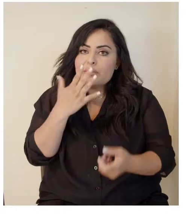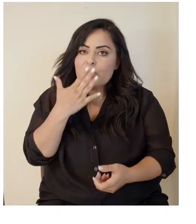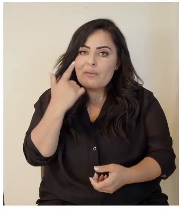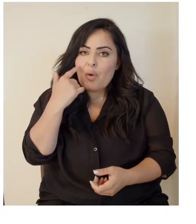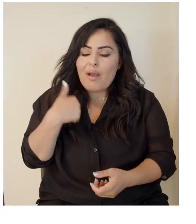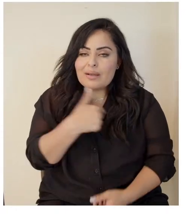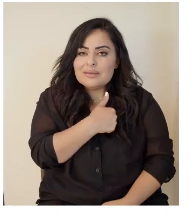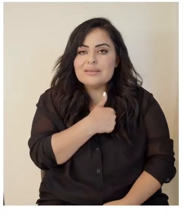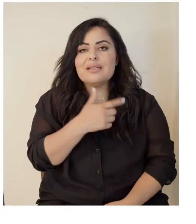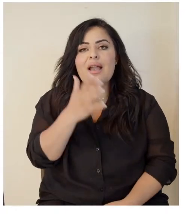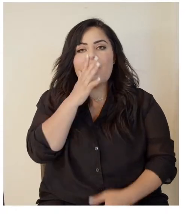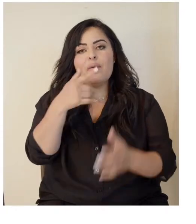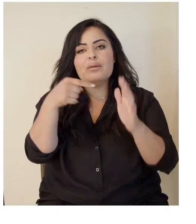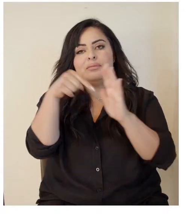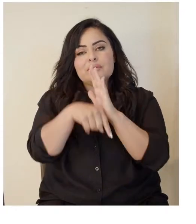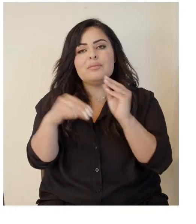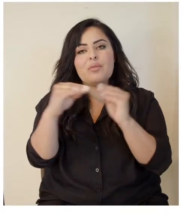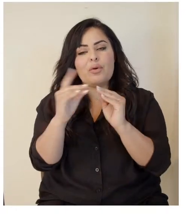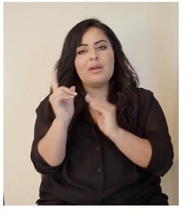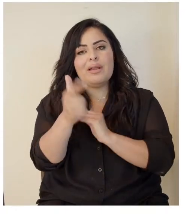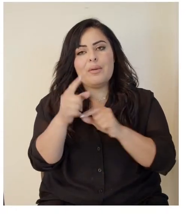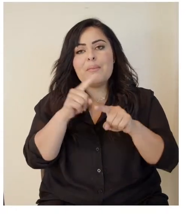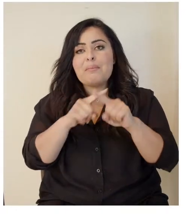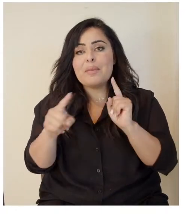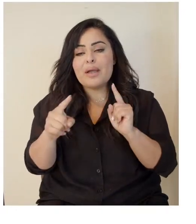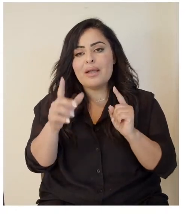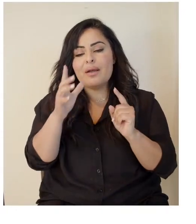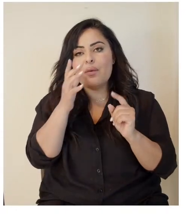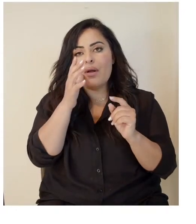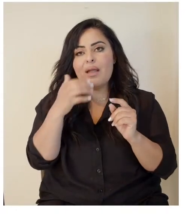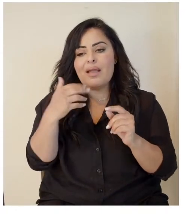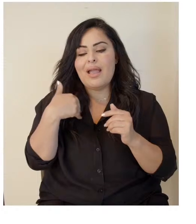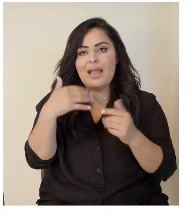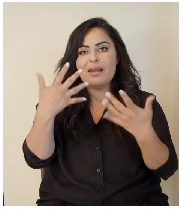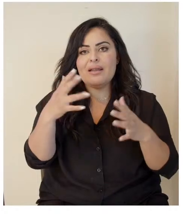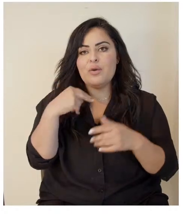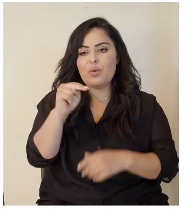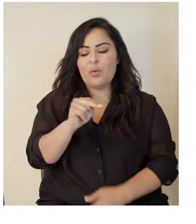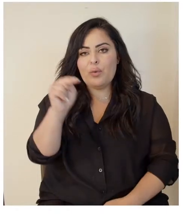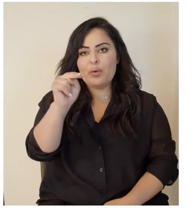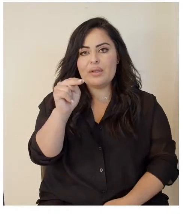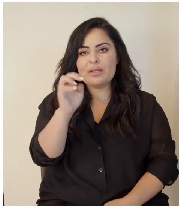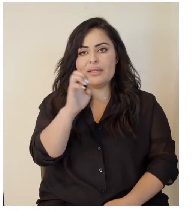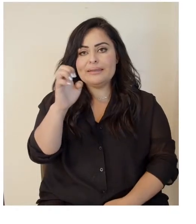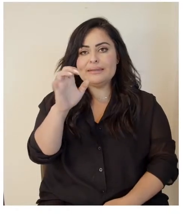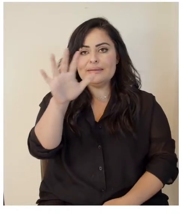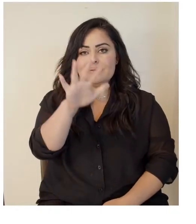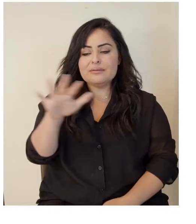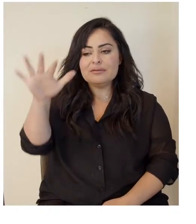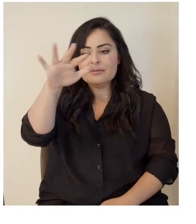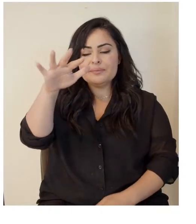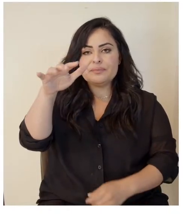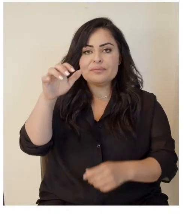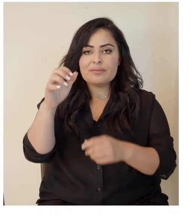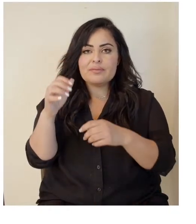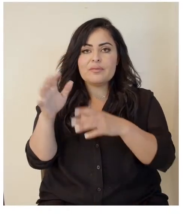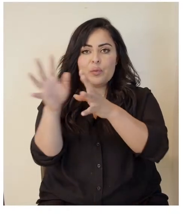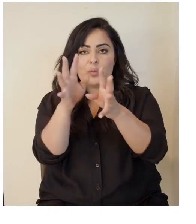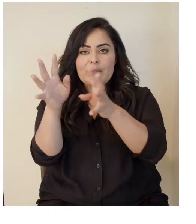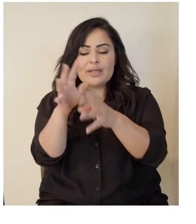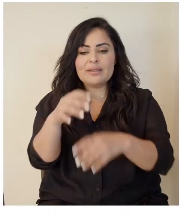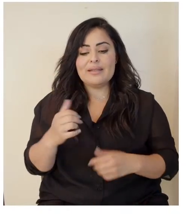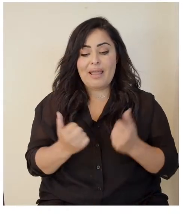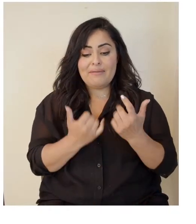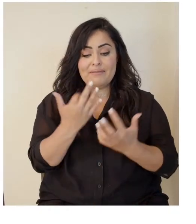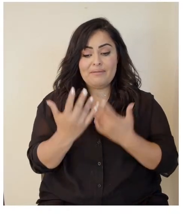get into it a little bit more, but we've had basically a northeasterly flow over the top of the fire. The fire where it's sitting